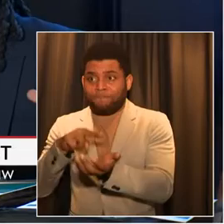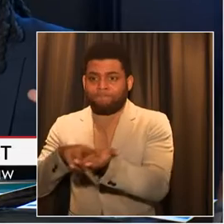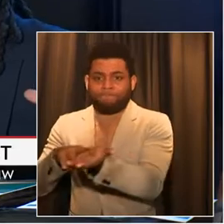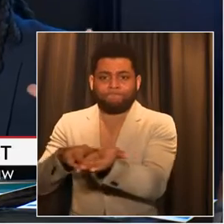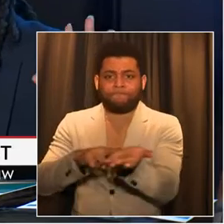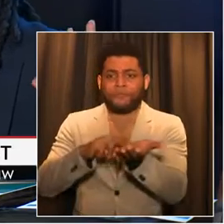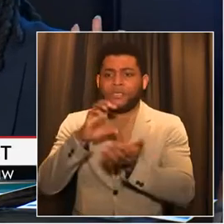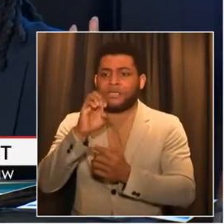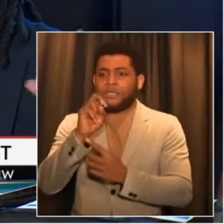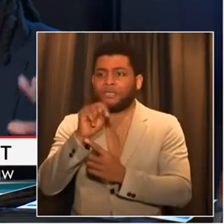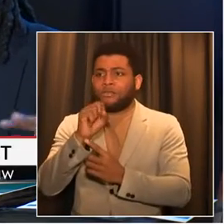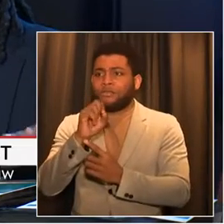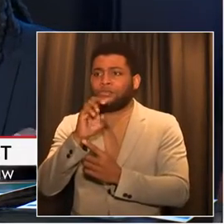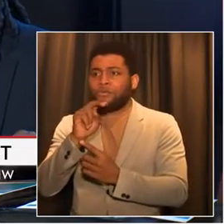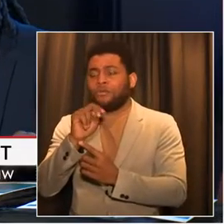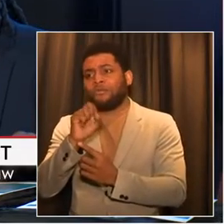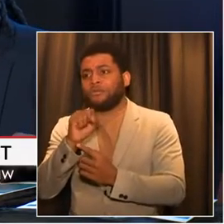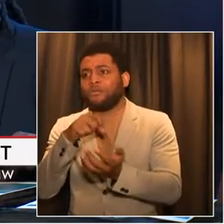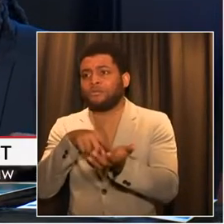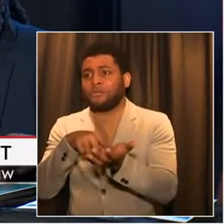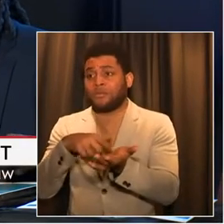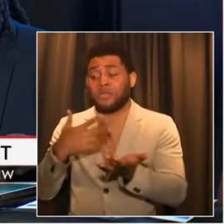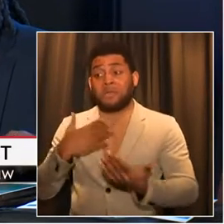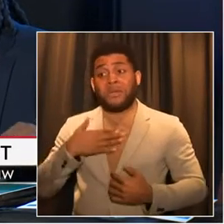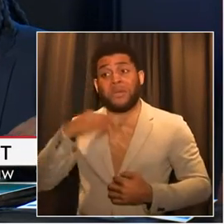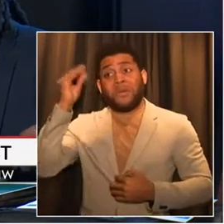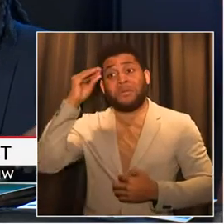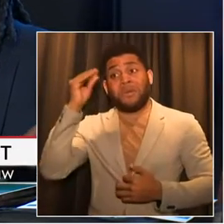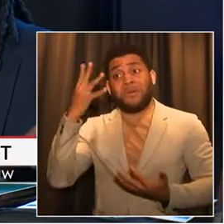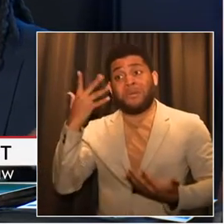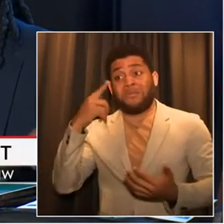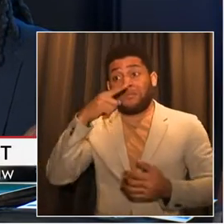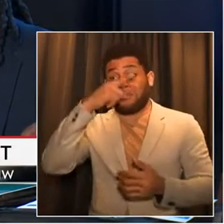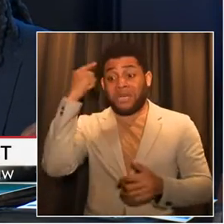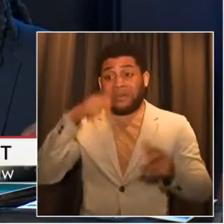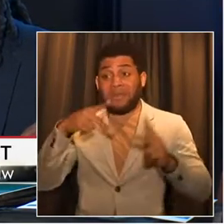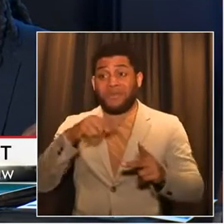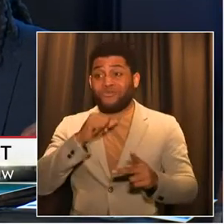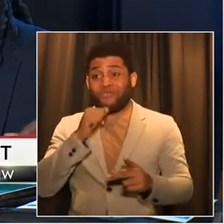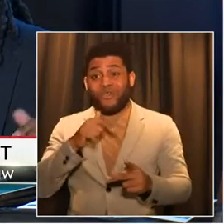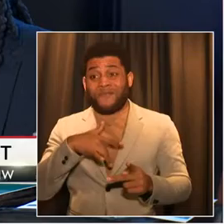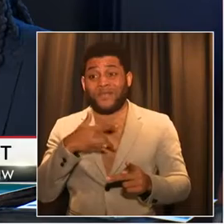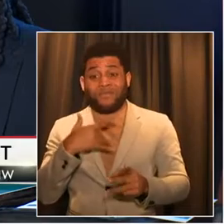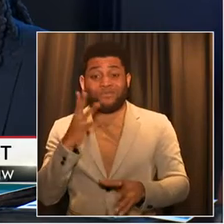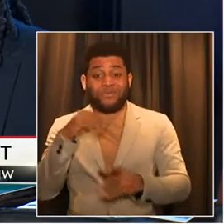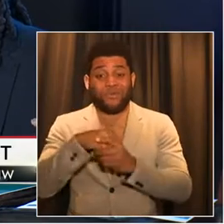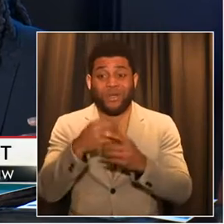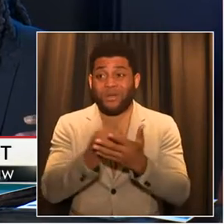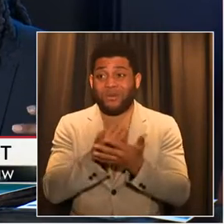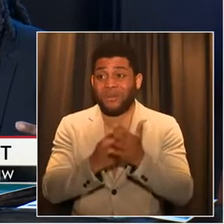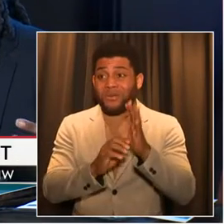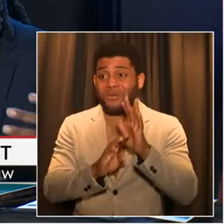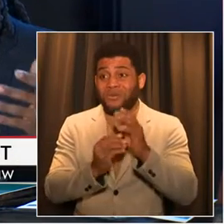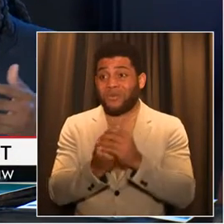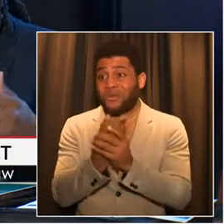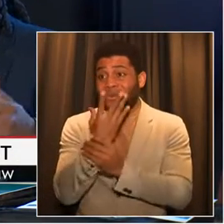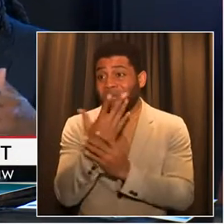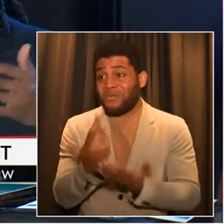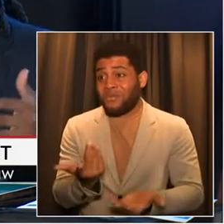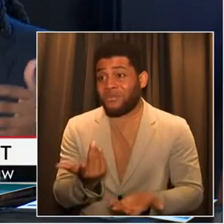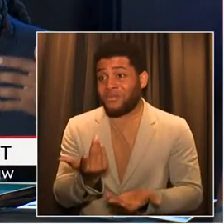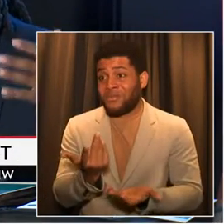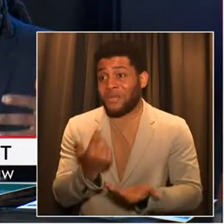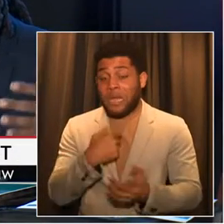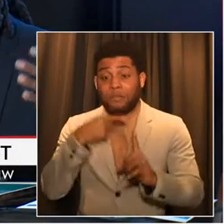this, based on my opinion, don't feel included in the economic growth of the district. And we talk about the businesses. This